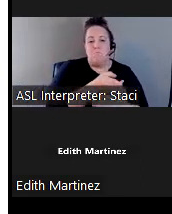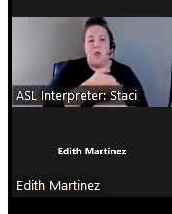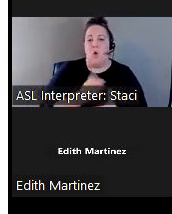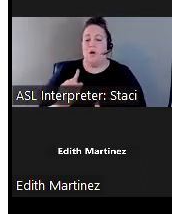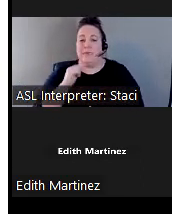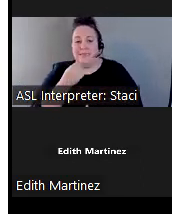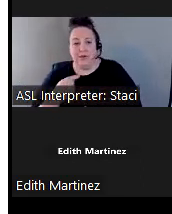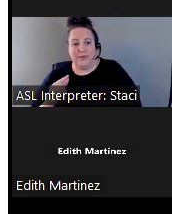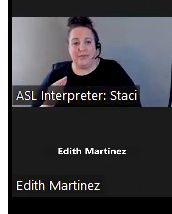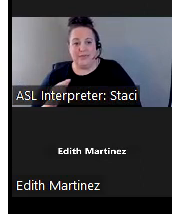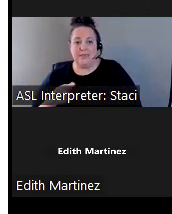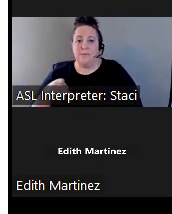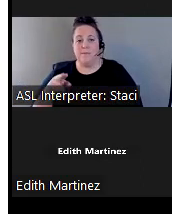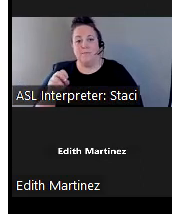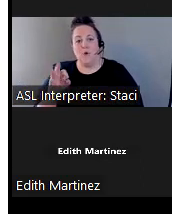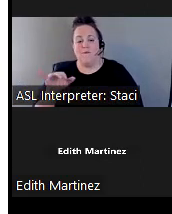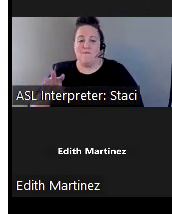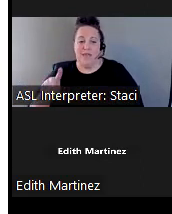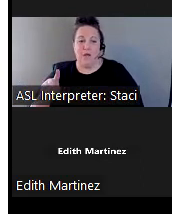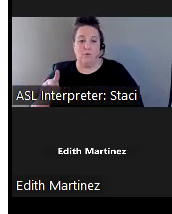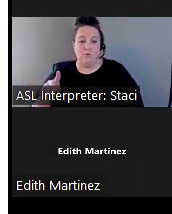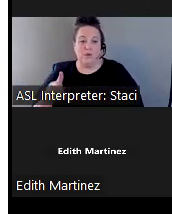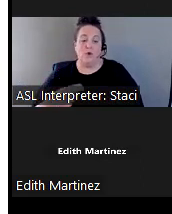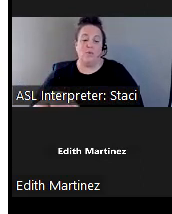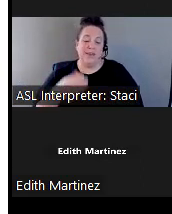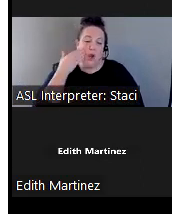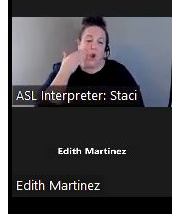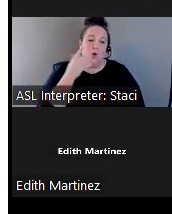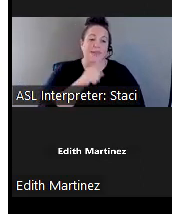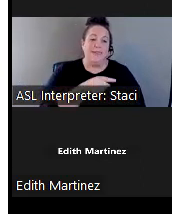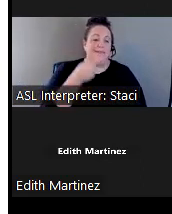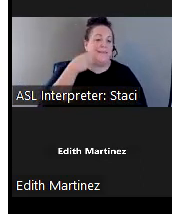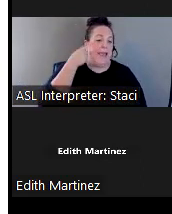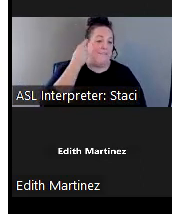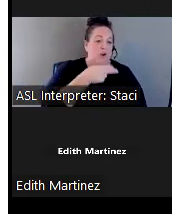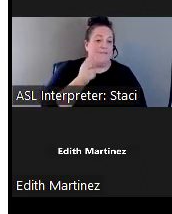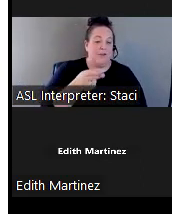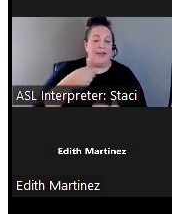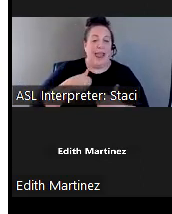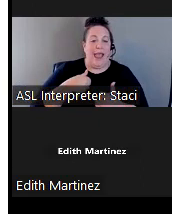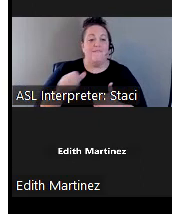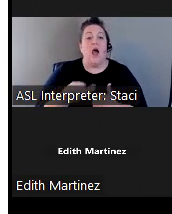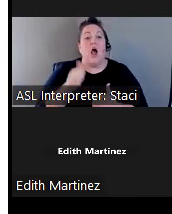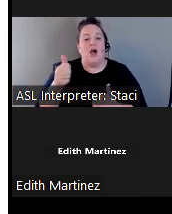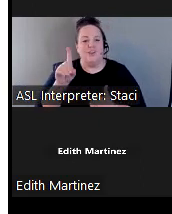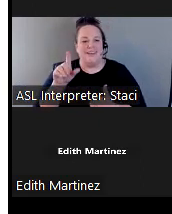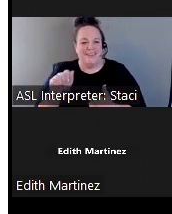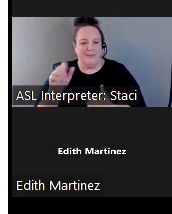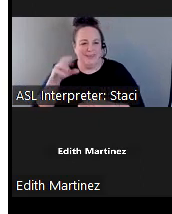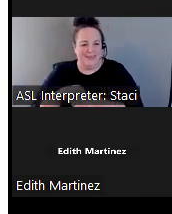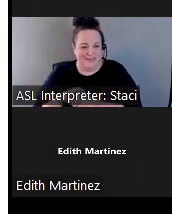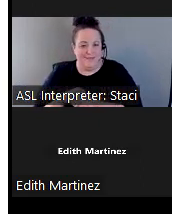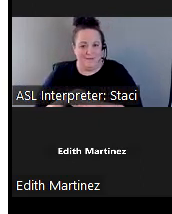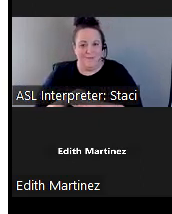right? And we know about a third of our kids who are deaf and hard of hearing have additional identified disabilities. So these kids often